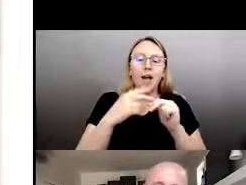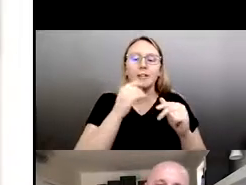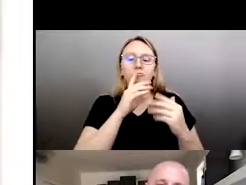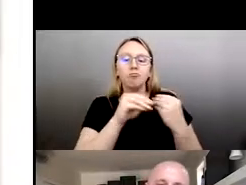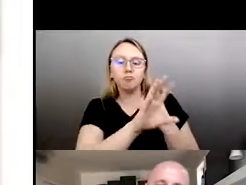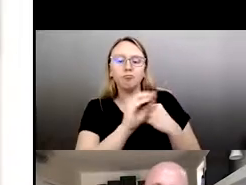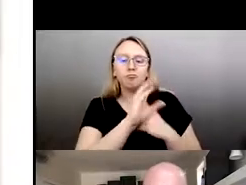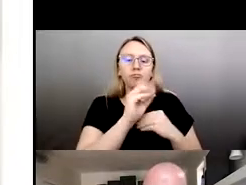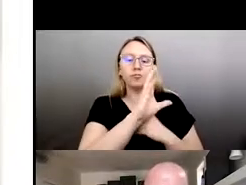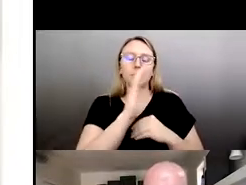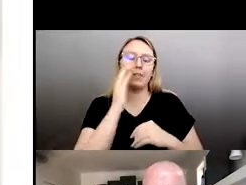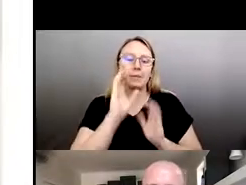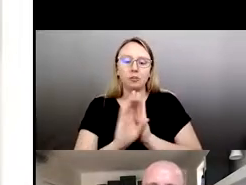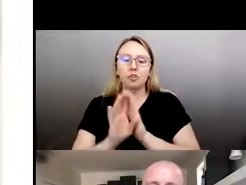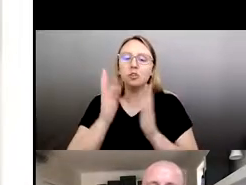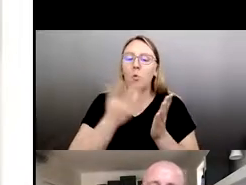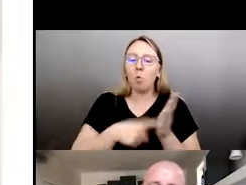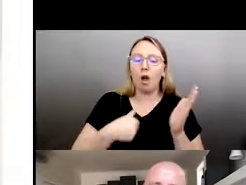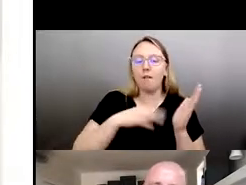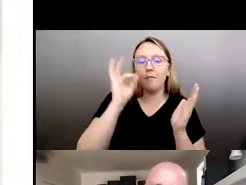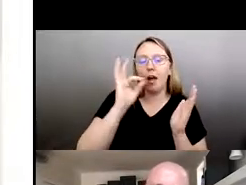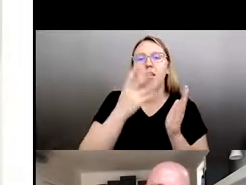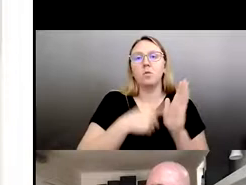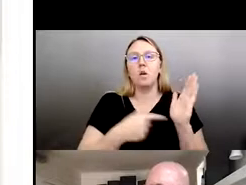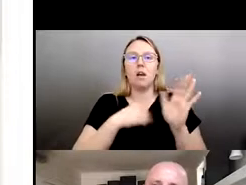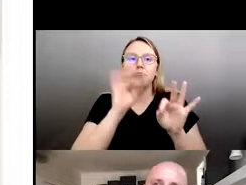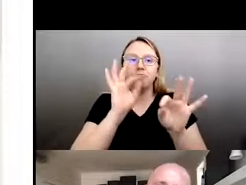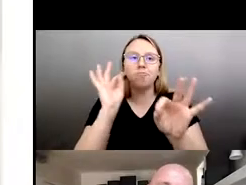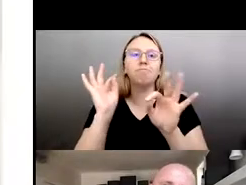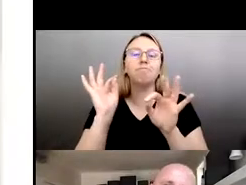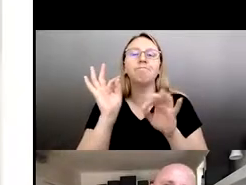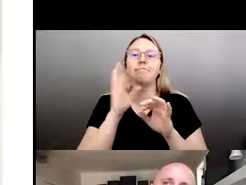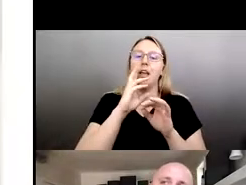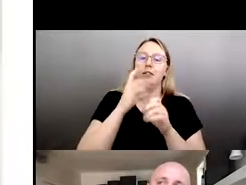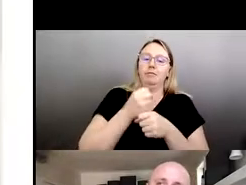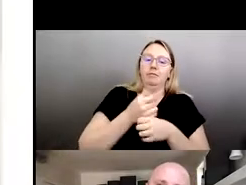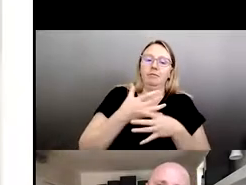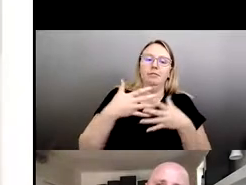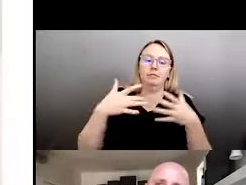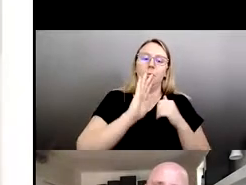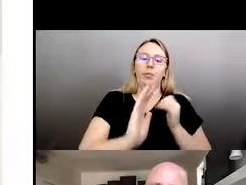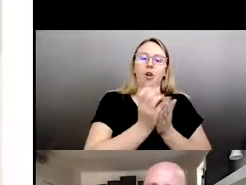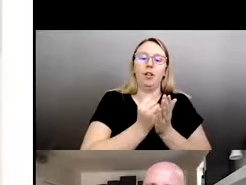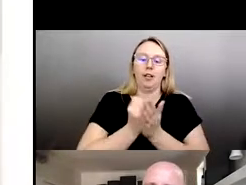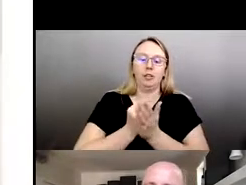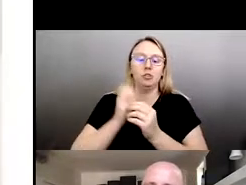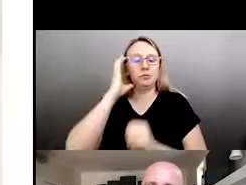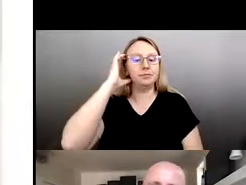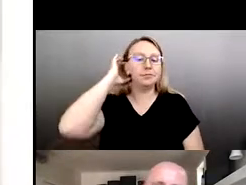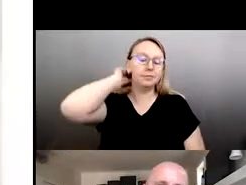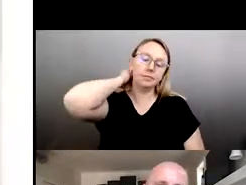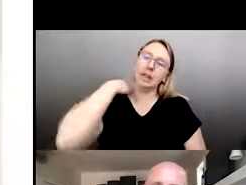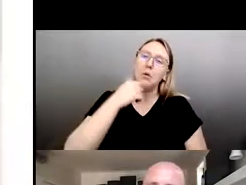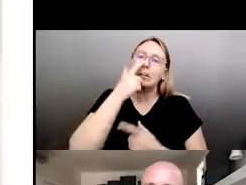recently discovered while kind of getting out there and forming their collections. So they were really interested in getting out of mainstream art spaces